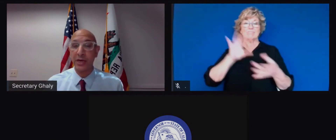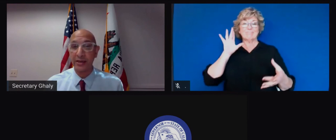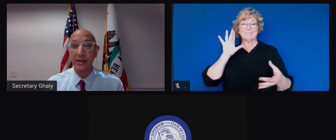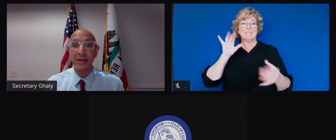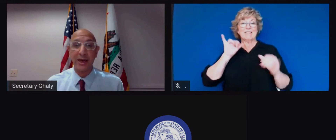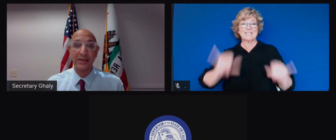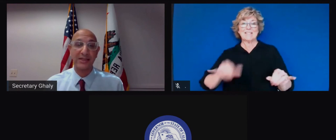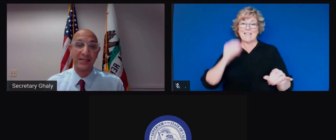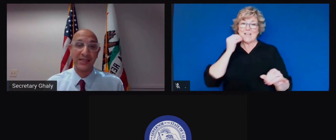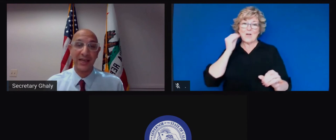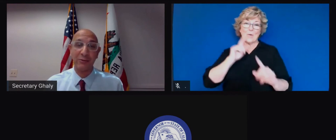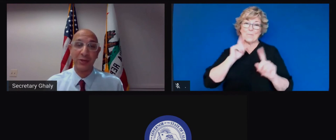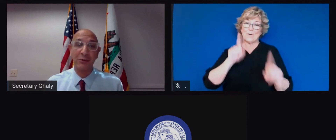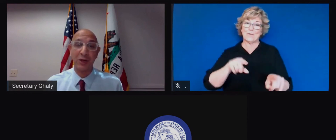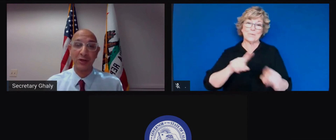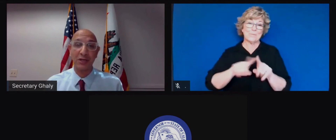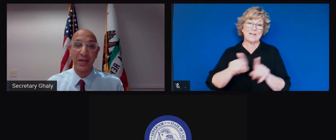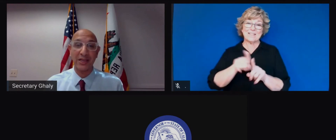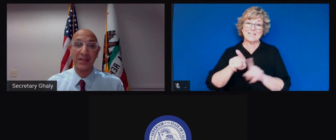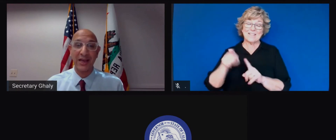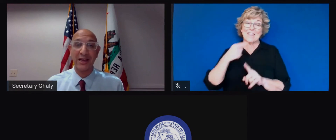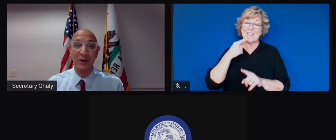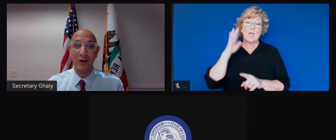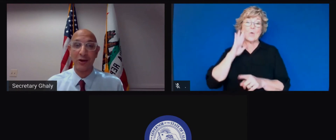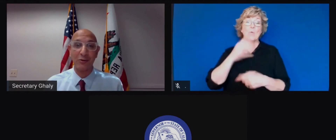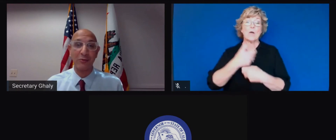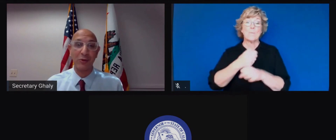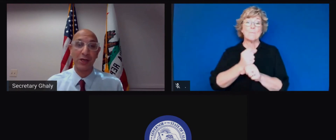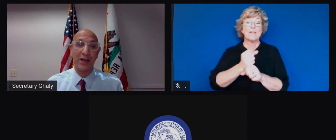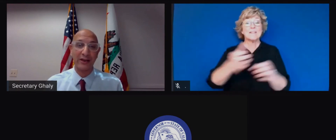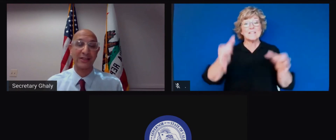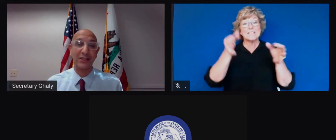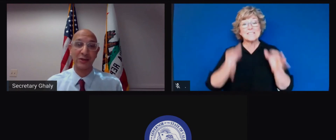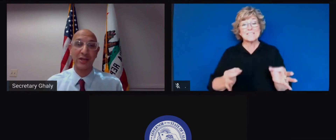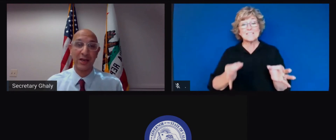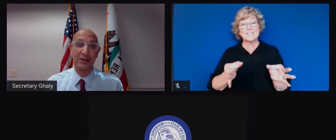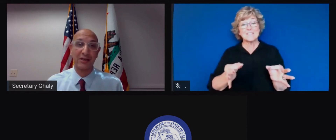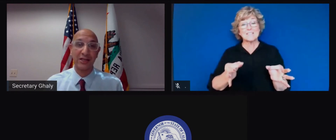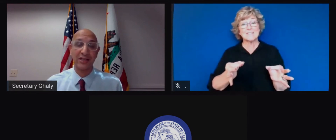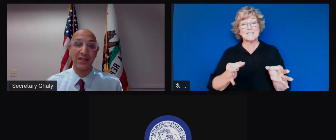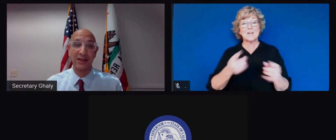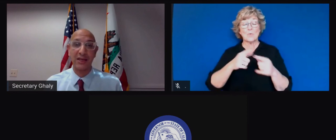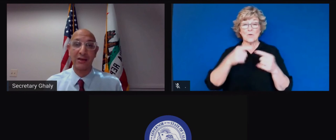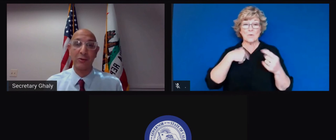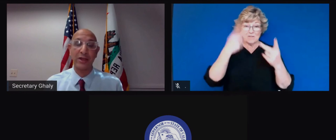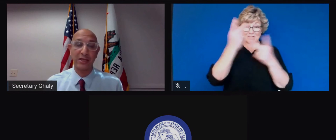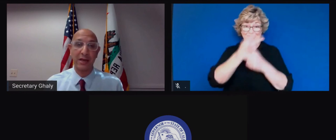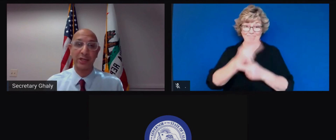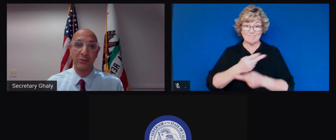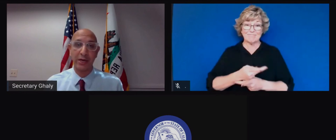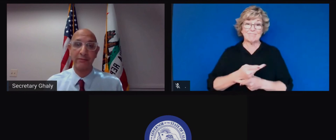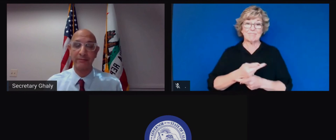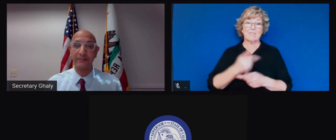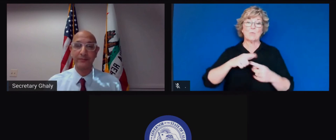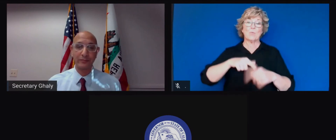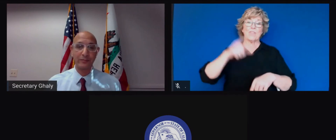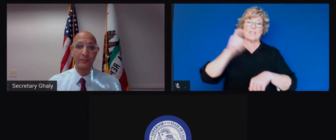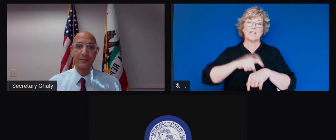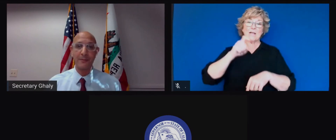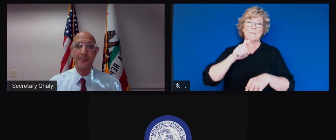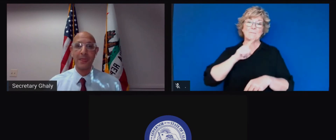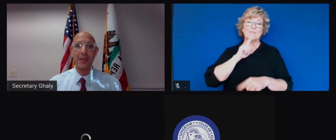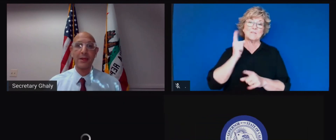do that. But as they say, we will only make that call when we actually do the calculations when the time is right.